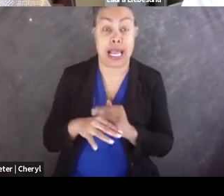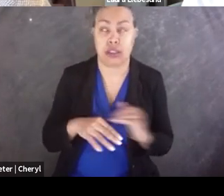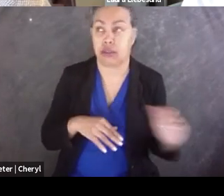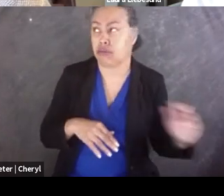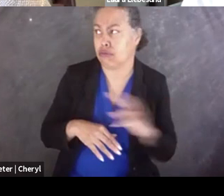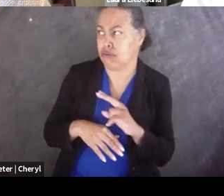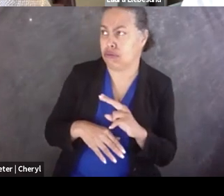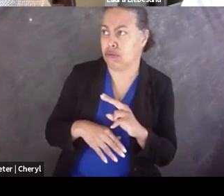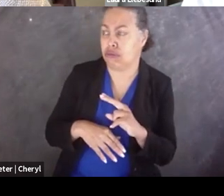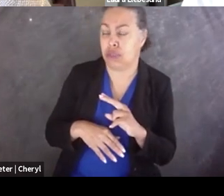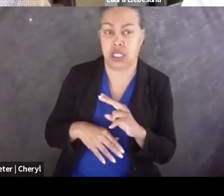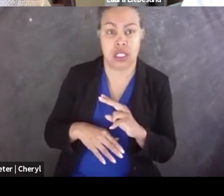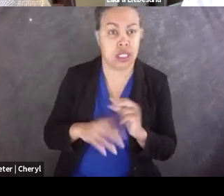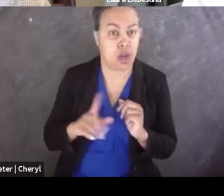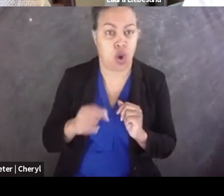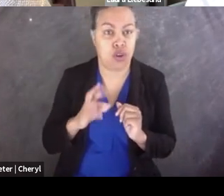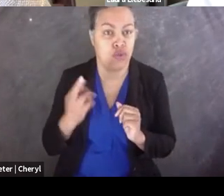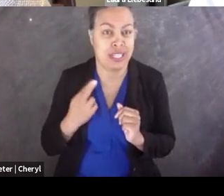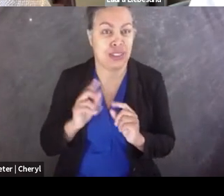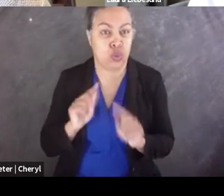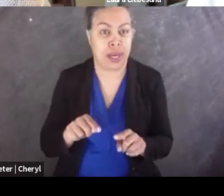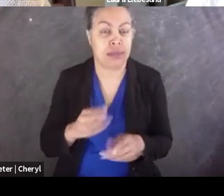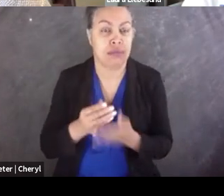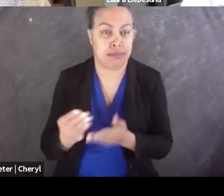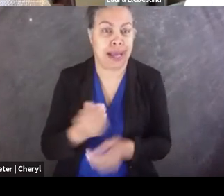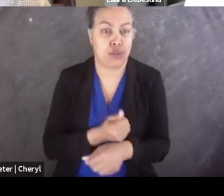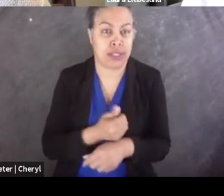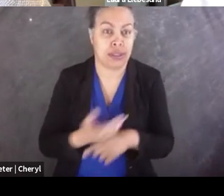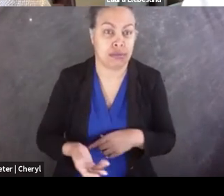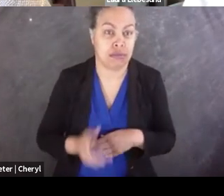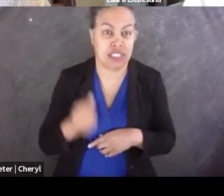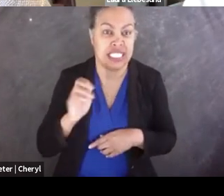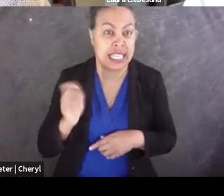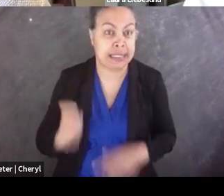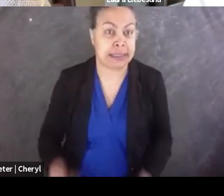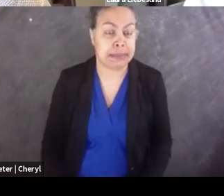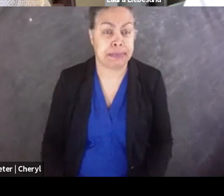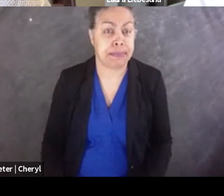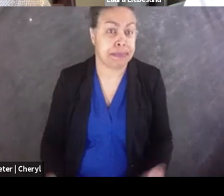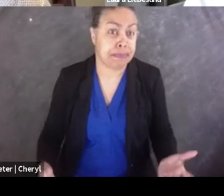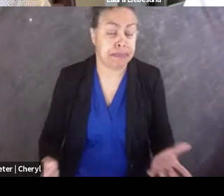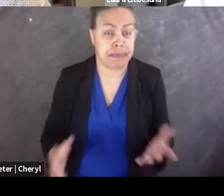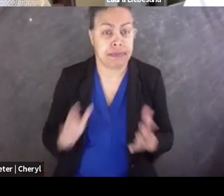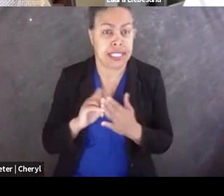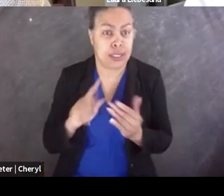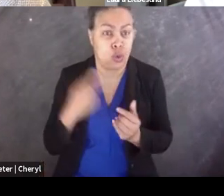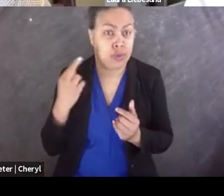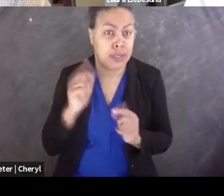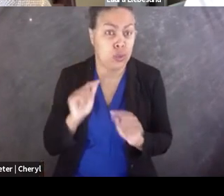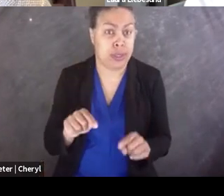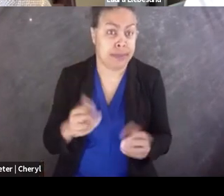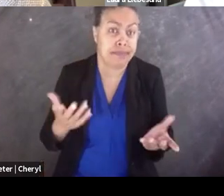came to Shaw was to by drugs and sex, not for cocktails,